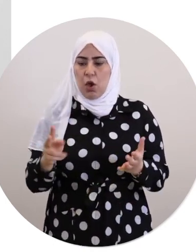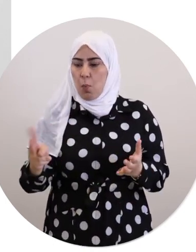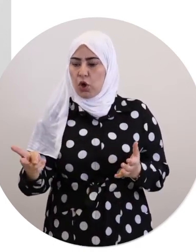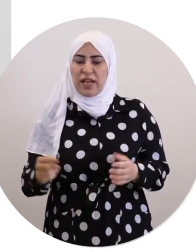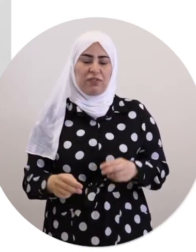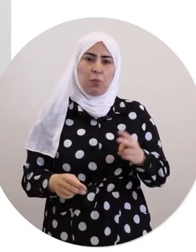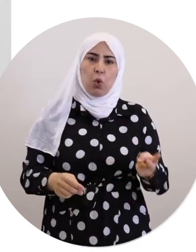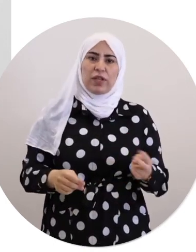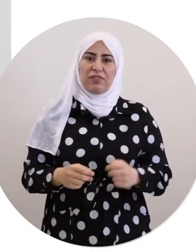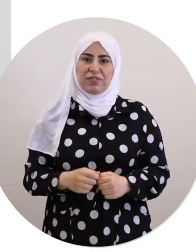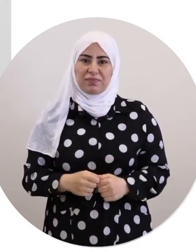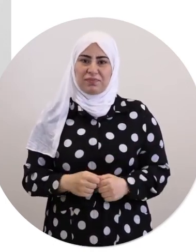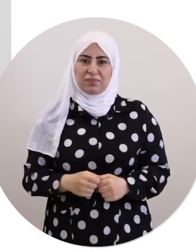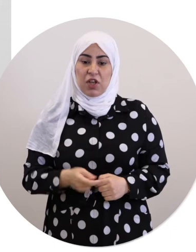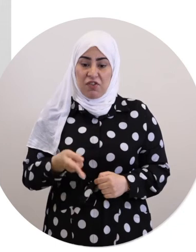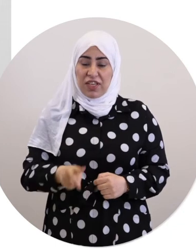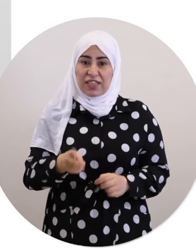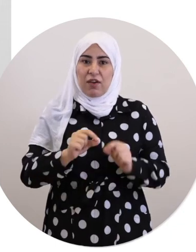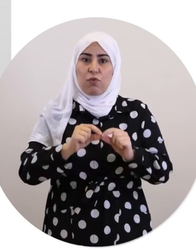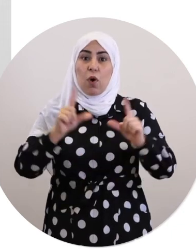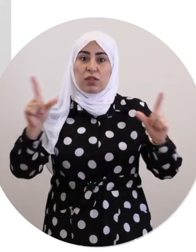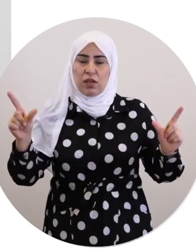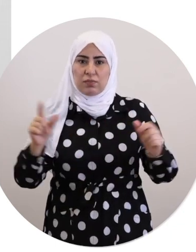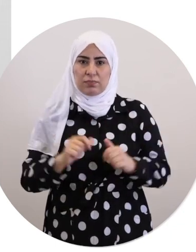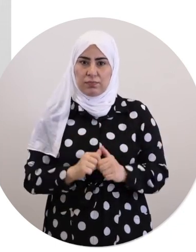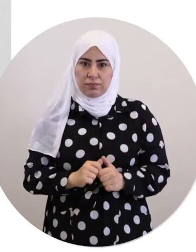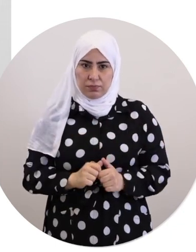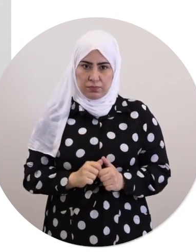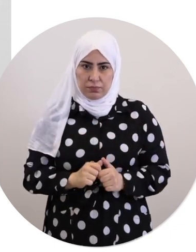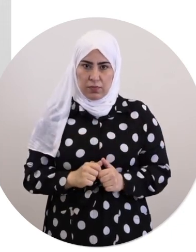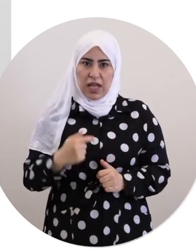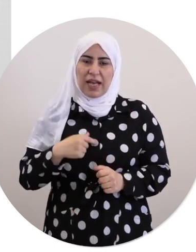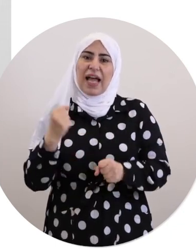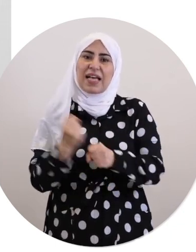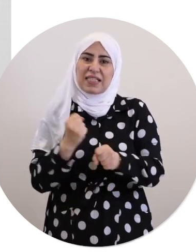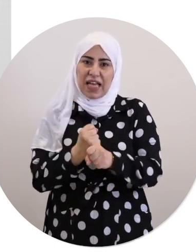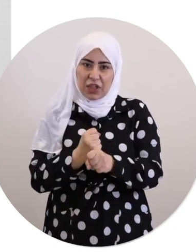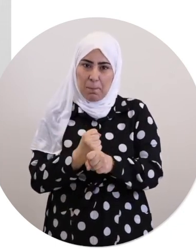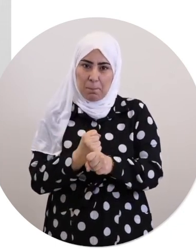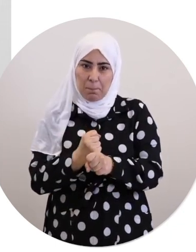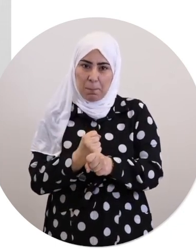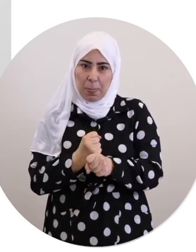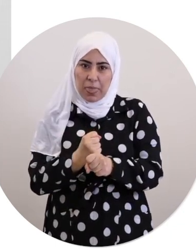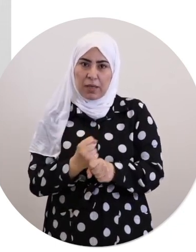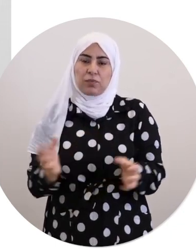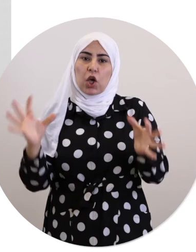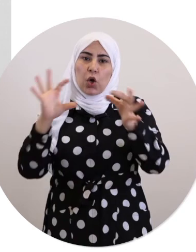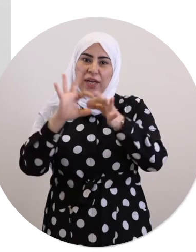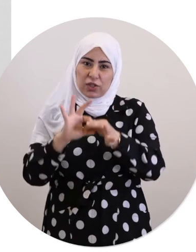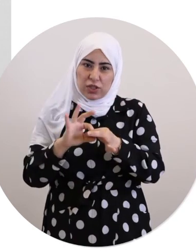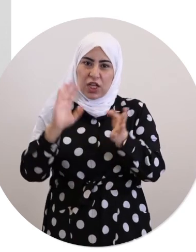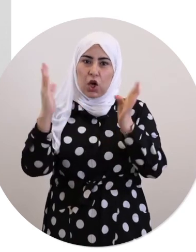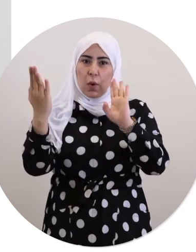do I mean by significant? I mean very obvious differences. So if you have two things, you're trying to compare them to show how